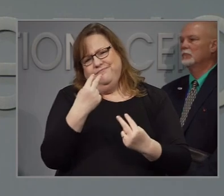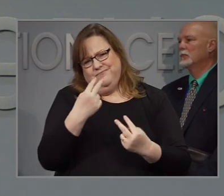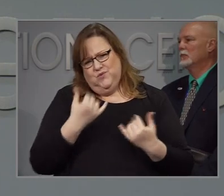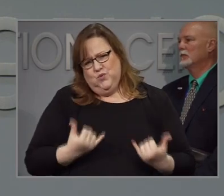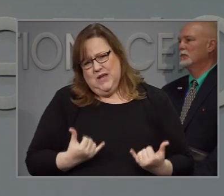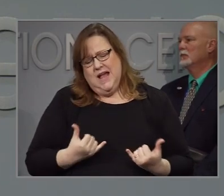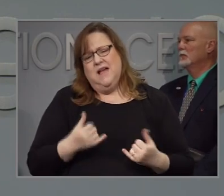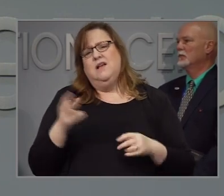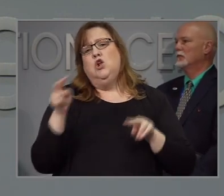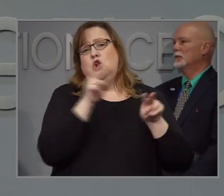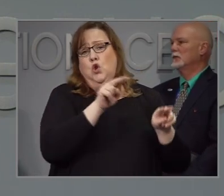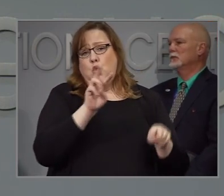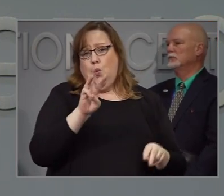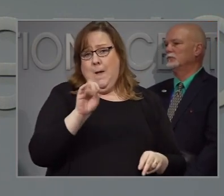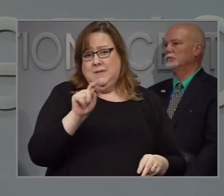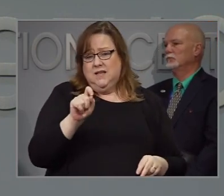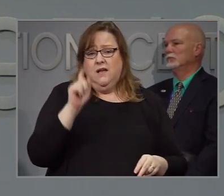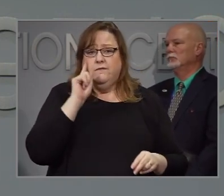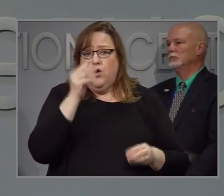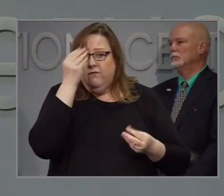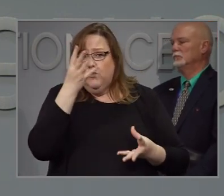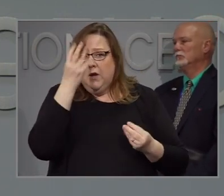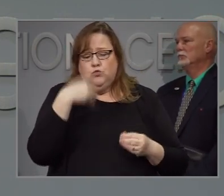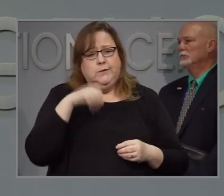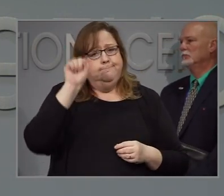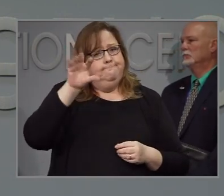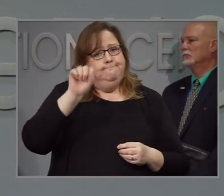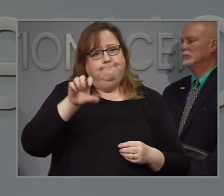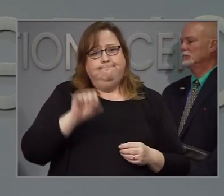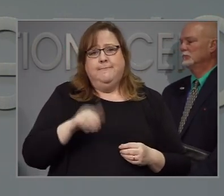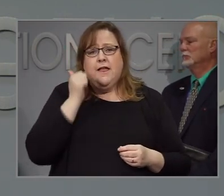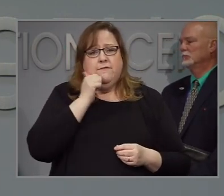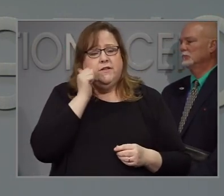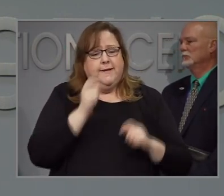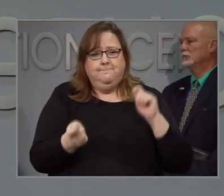our website for new information and data that we put out every day.